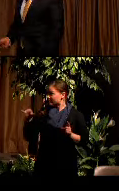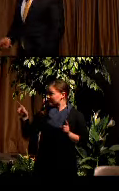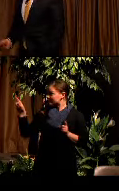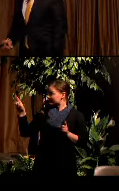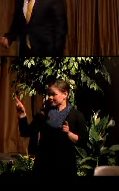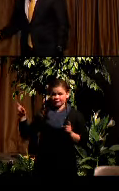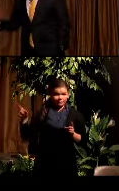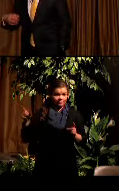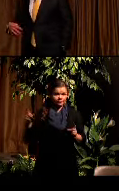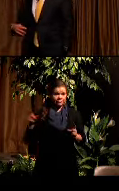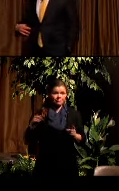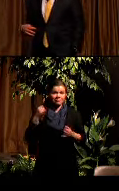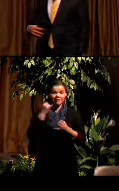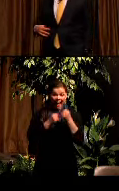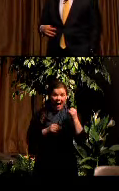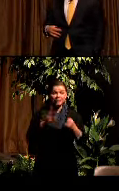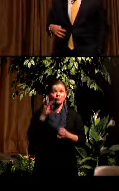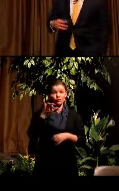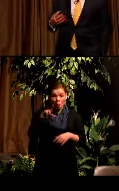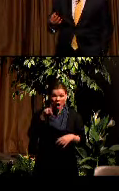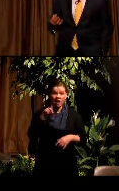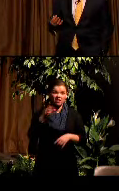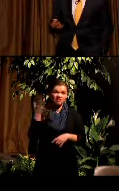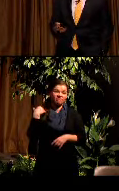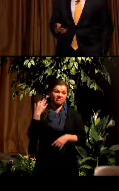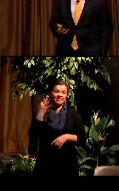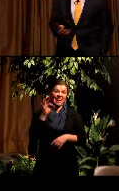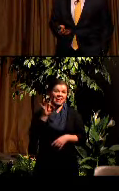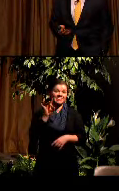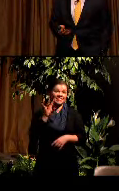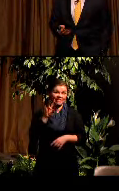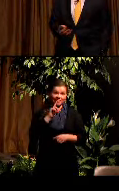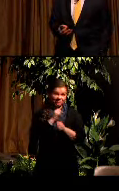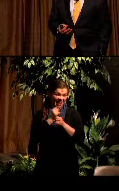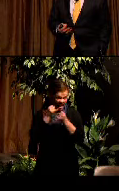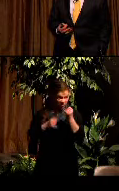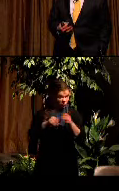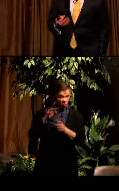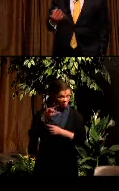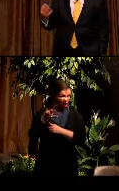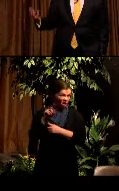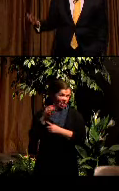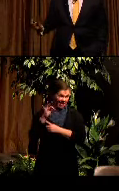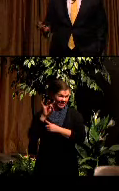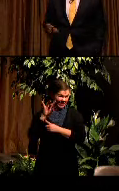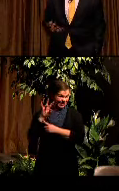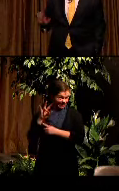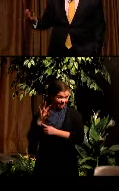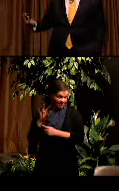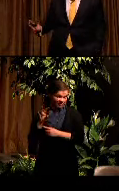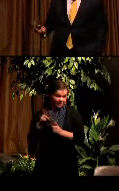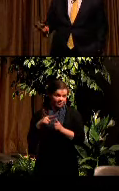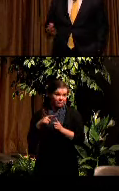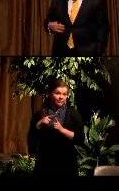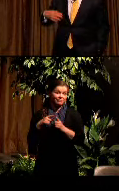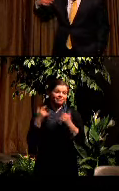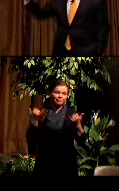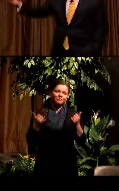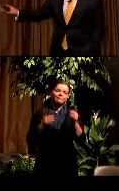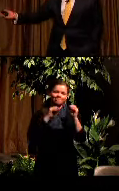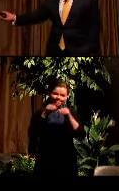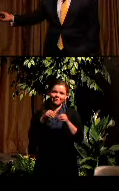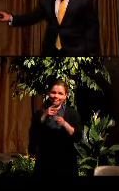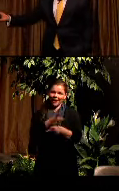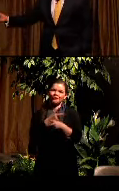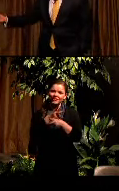1987. They were brought into captivity, put into a captive breeding program, and now we're up to over 100 individuals that have been